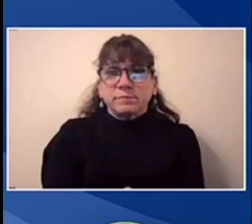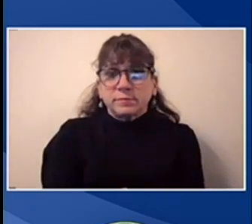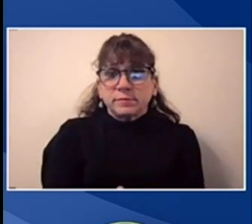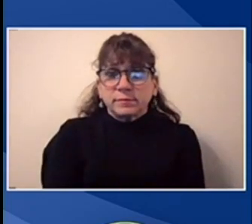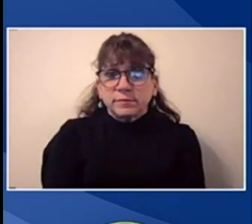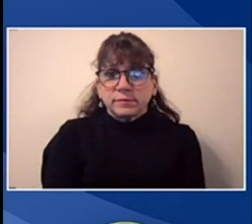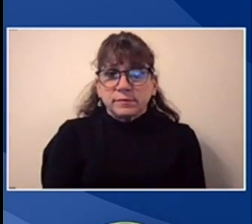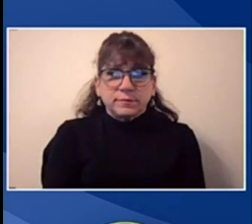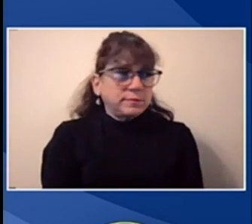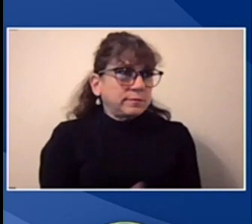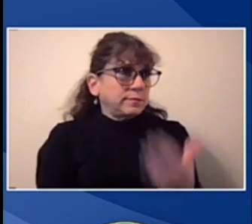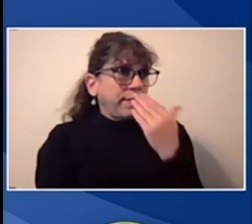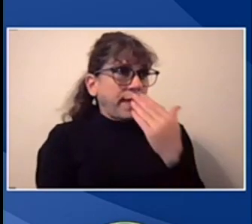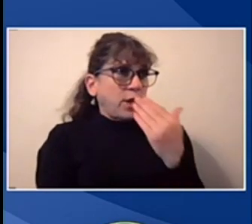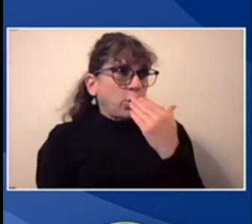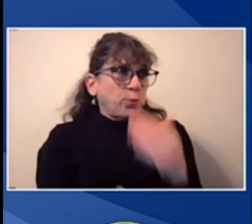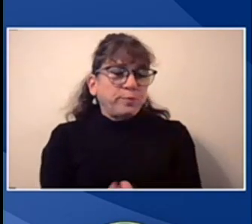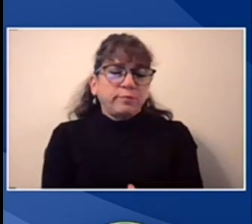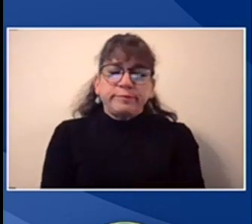Thank you.